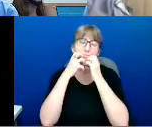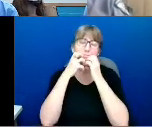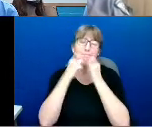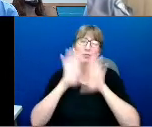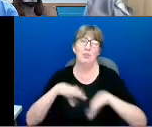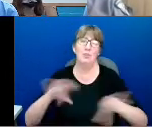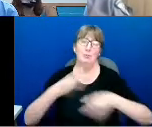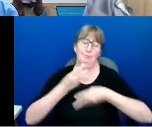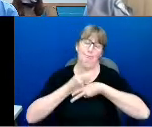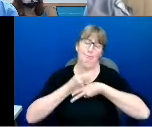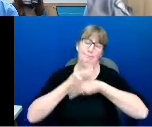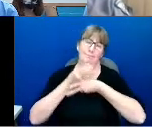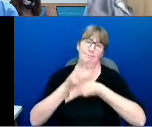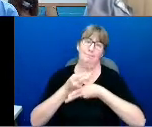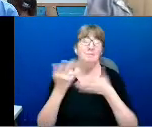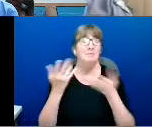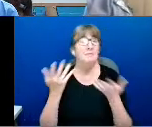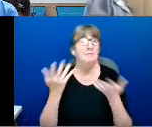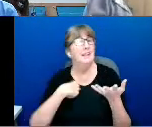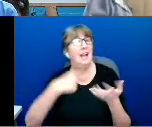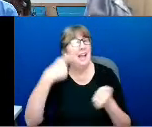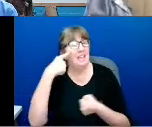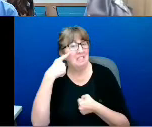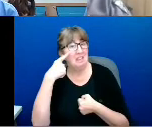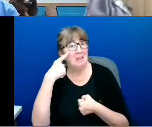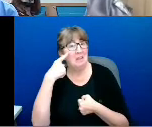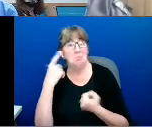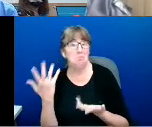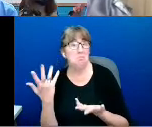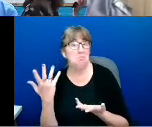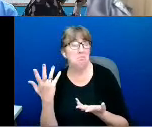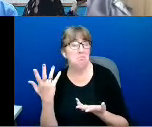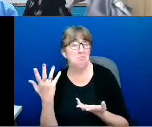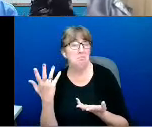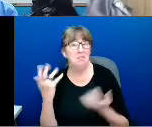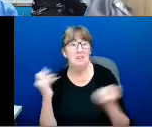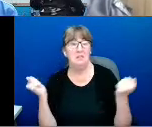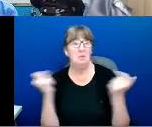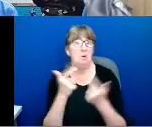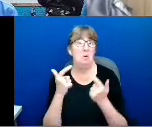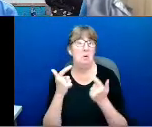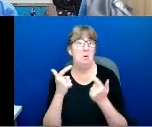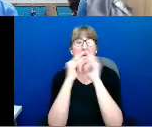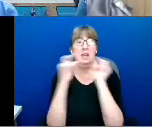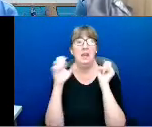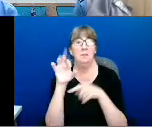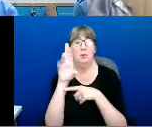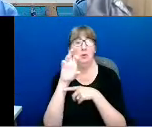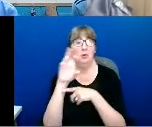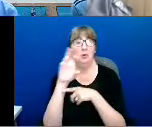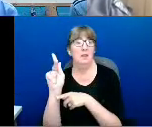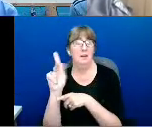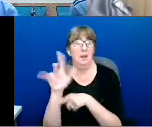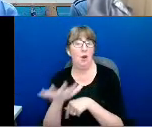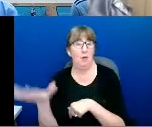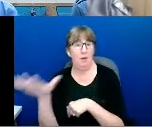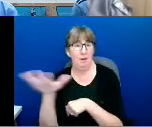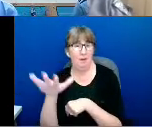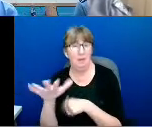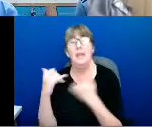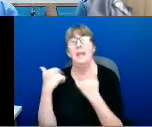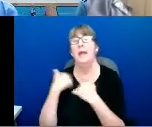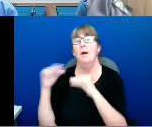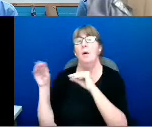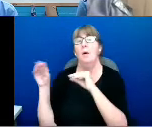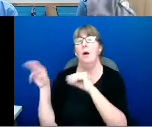I think that's pretty much the Camp Creek slides. And now that I've moved down to Bluestone